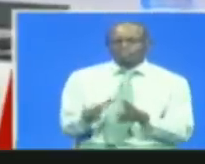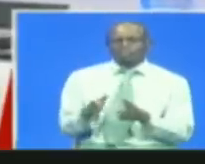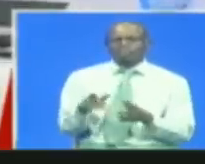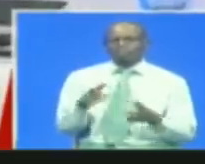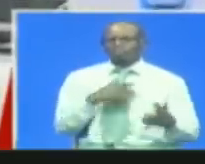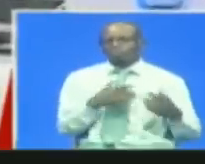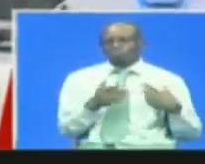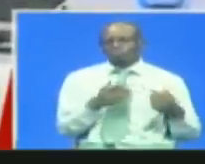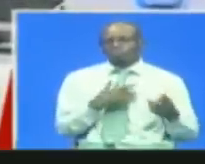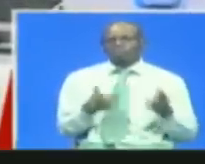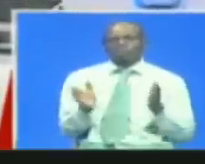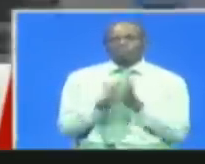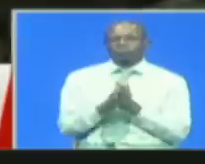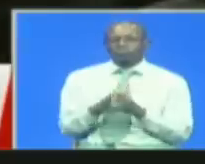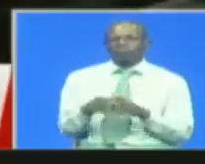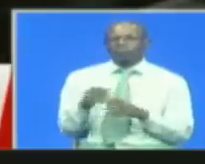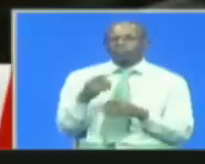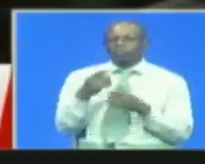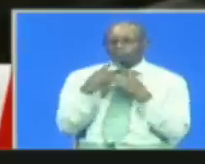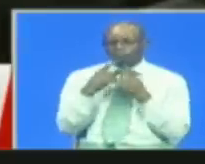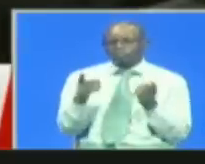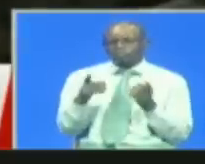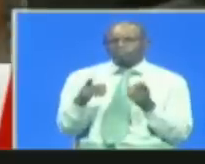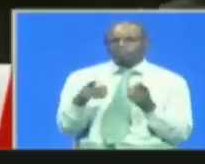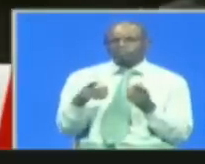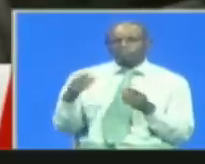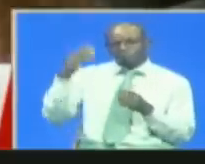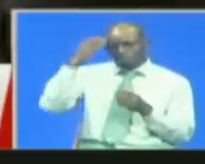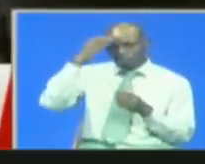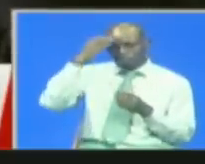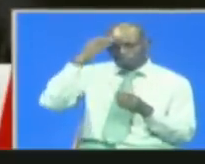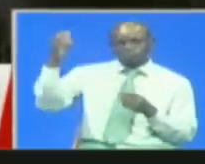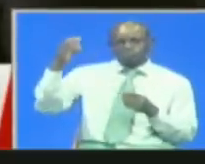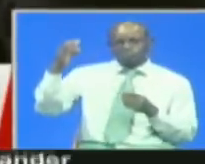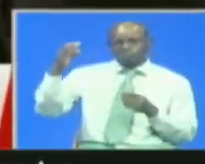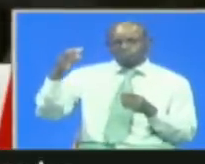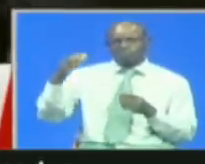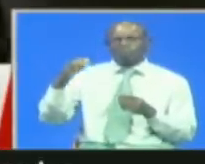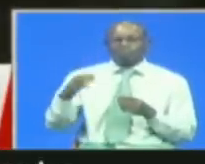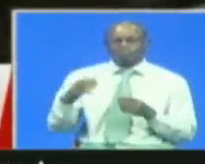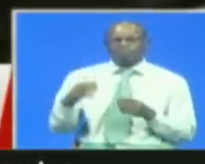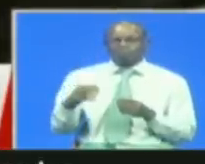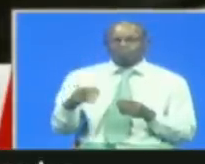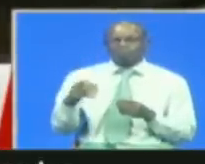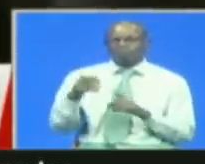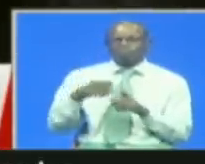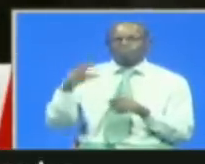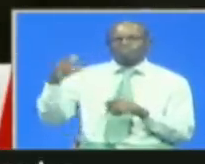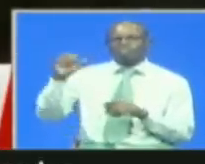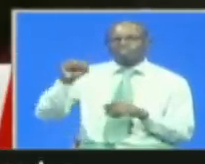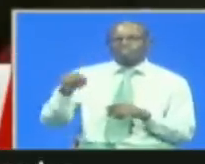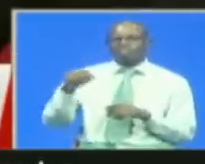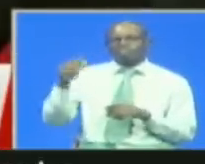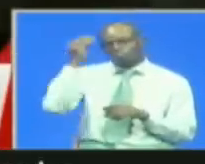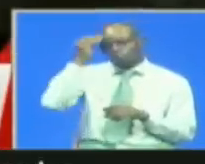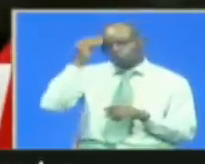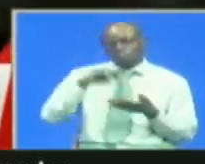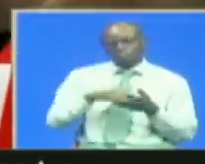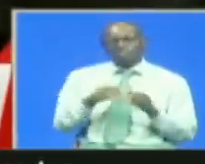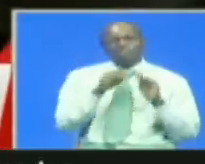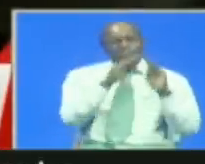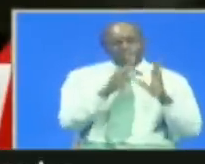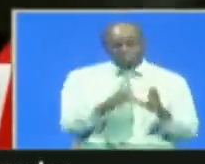claim was Magoha's dismissive tone. Mwalimu amefundishwa miaka miwili kufundisha mtaala ule wa